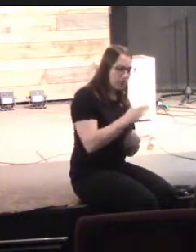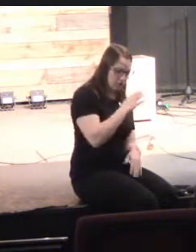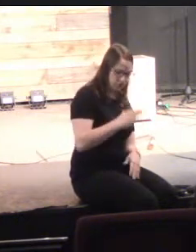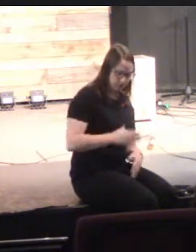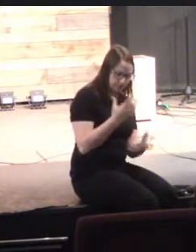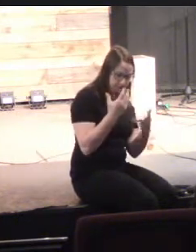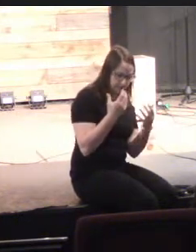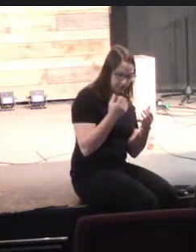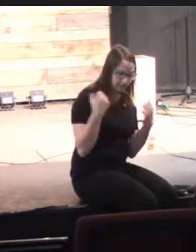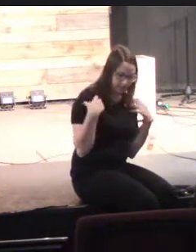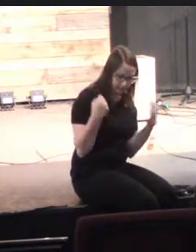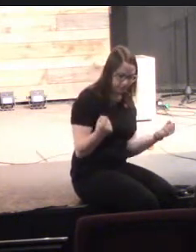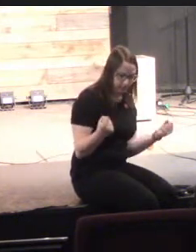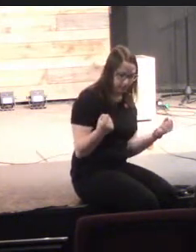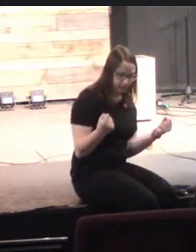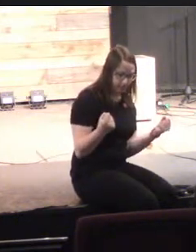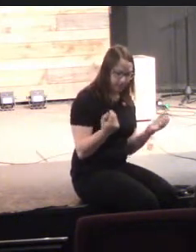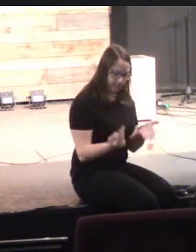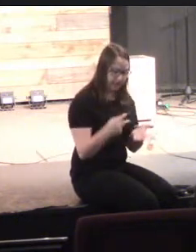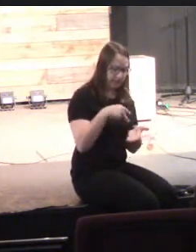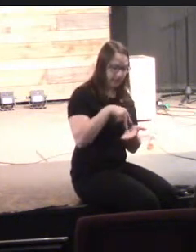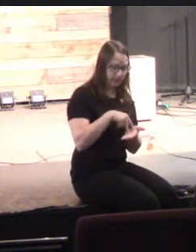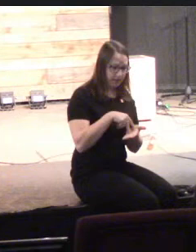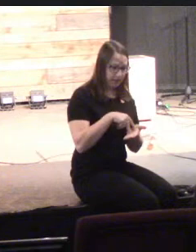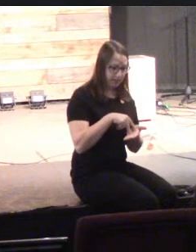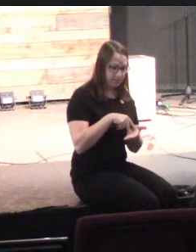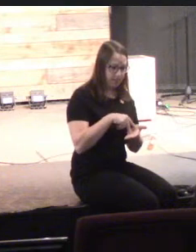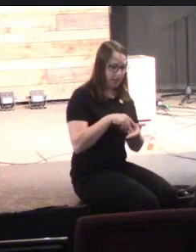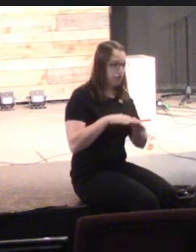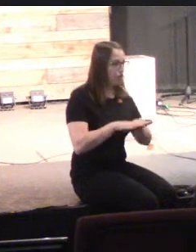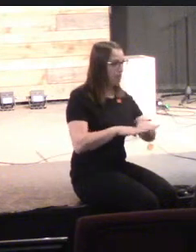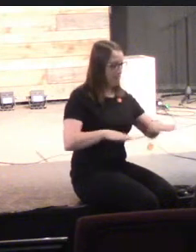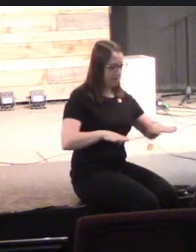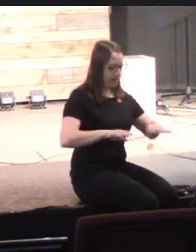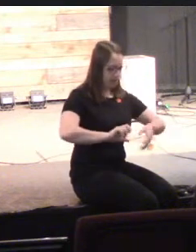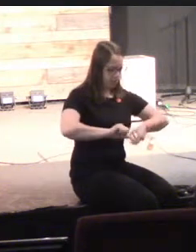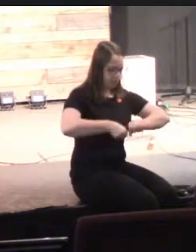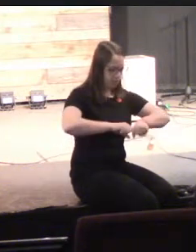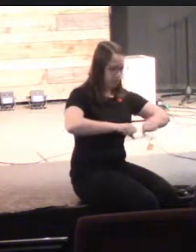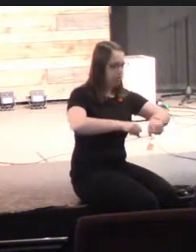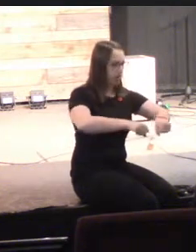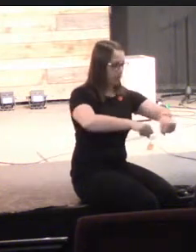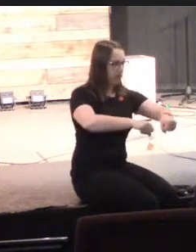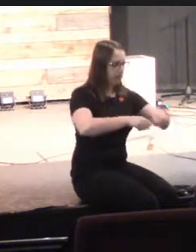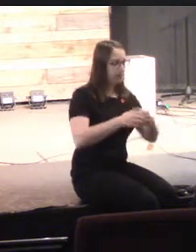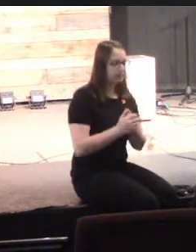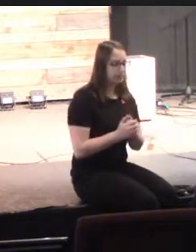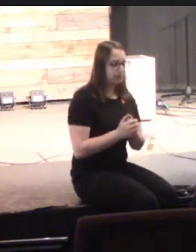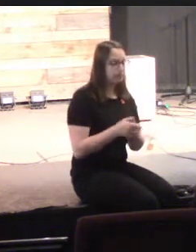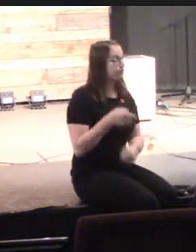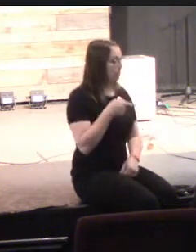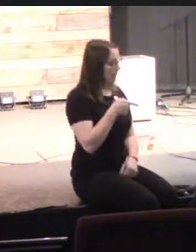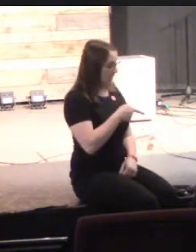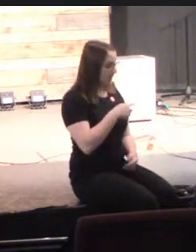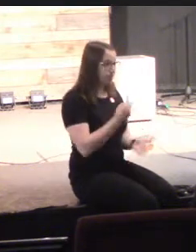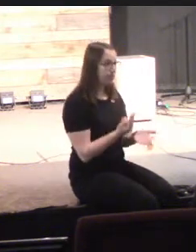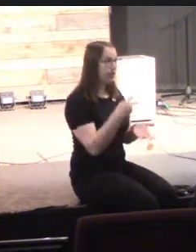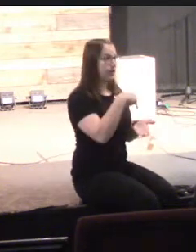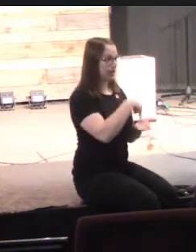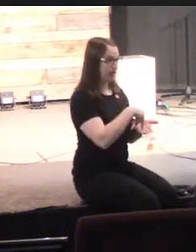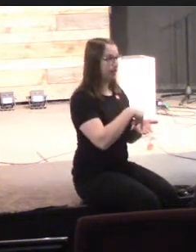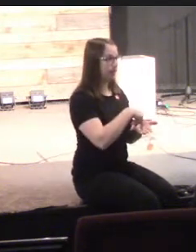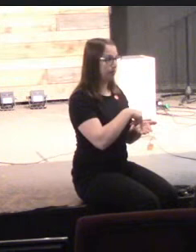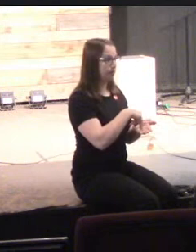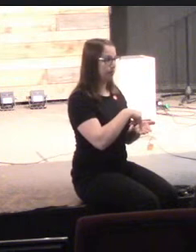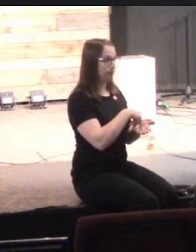you. Get up and roll up your mat. Immediately Aeneas got up. All those